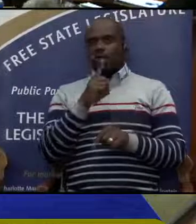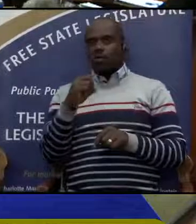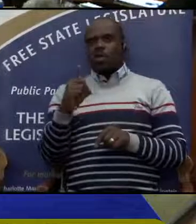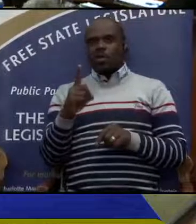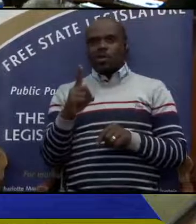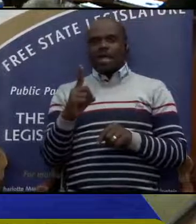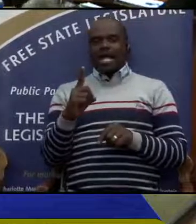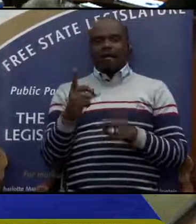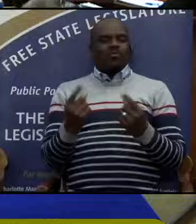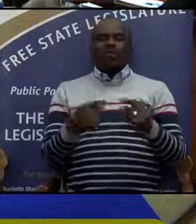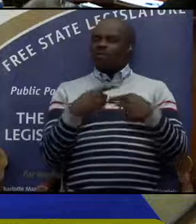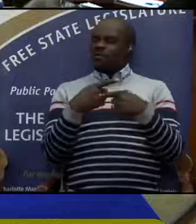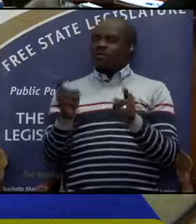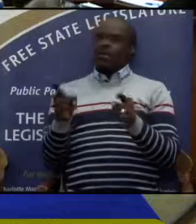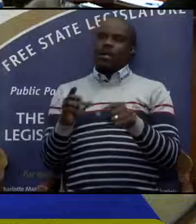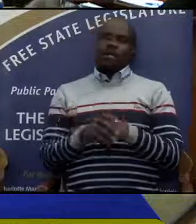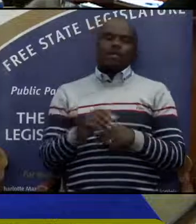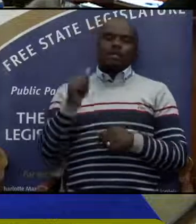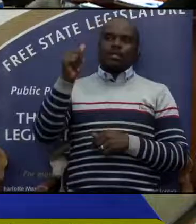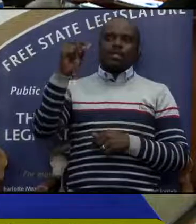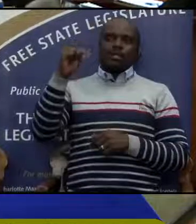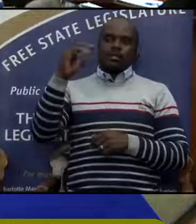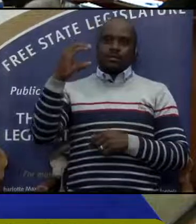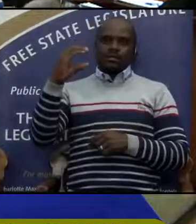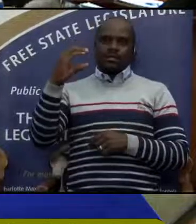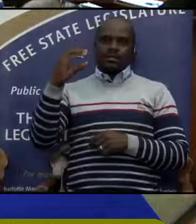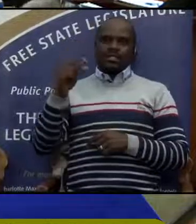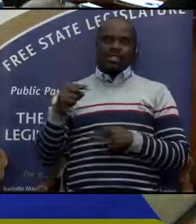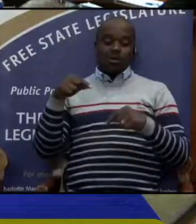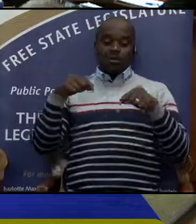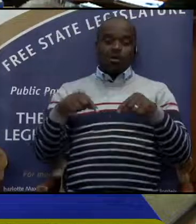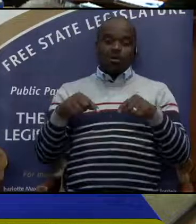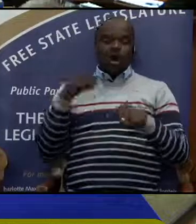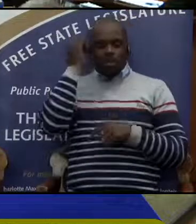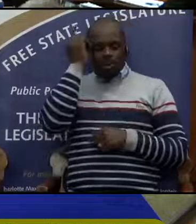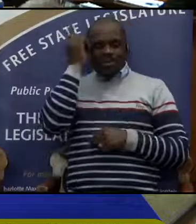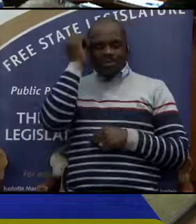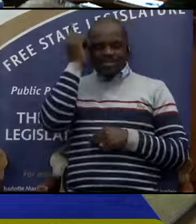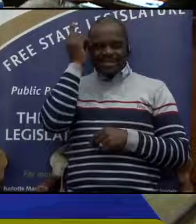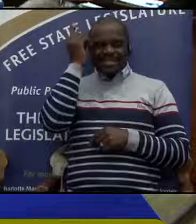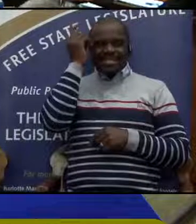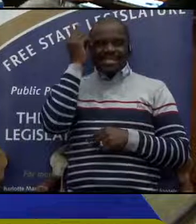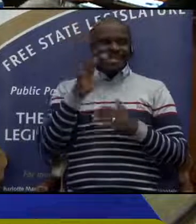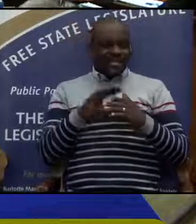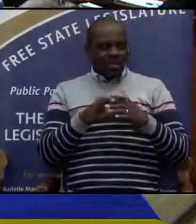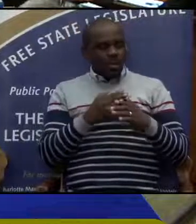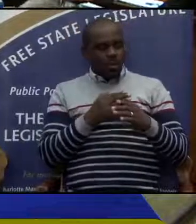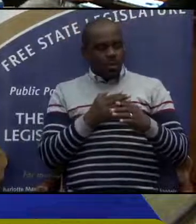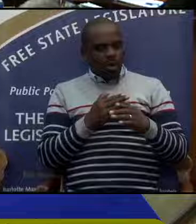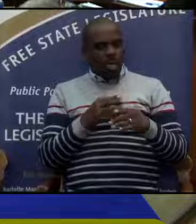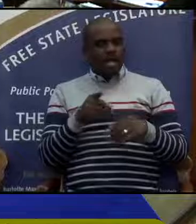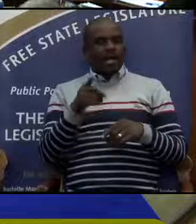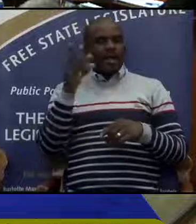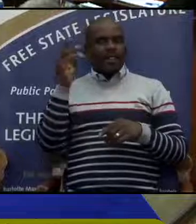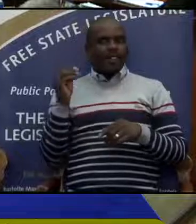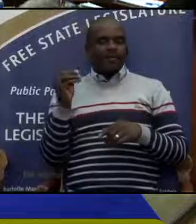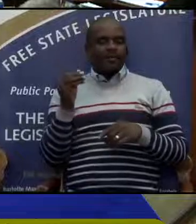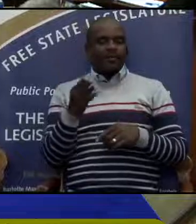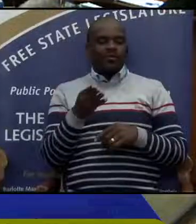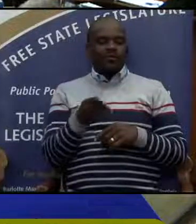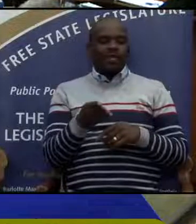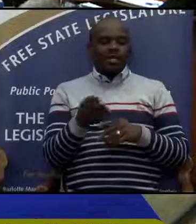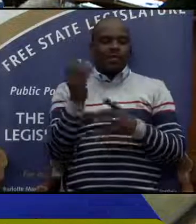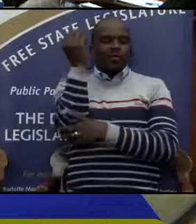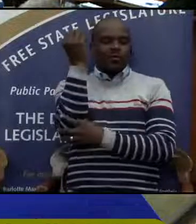of this House know that the reasons for poverty, unemployment and inequality in the Free State are due to decades